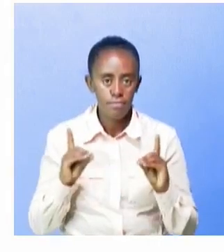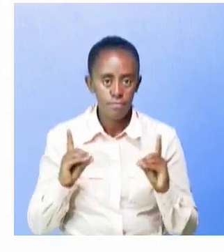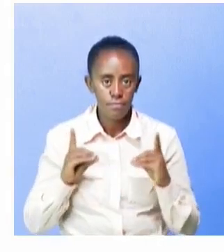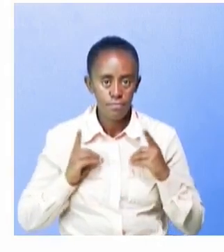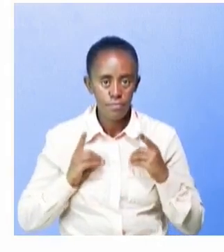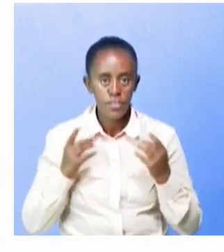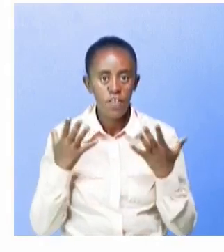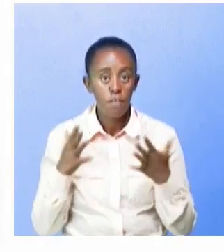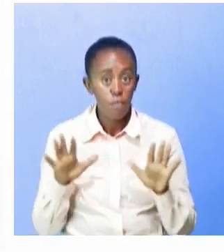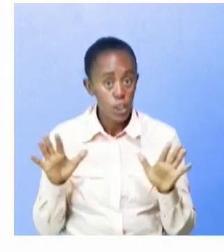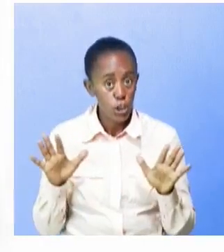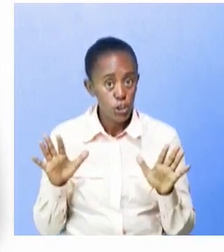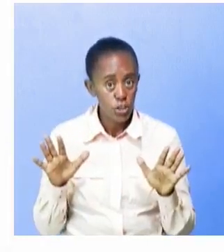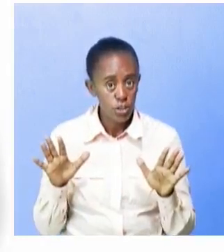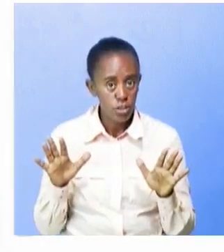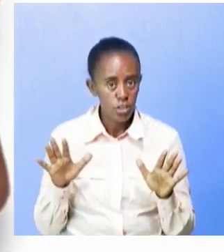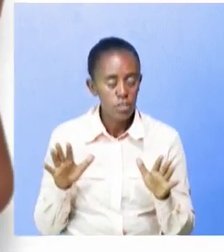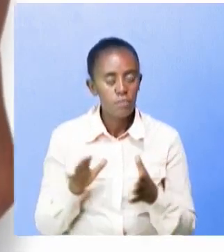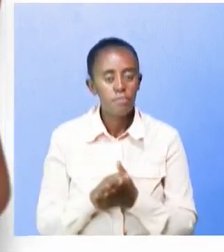finished